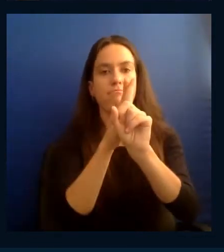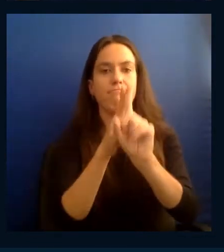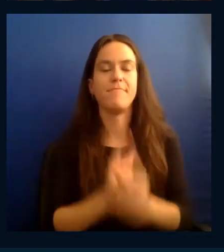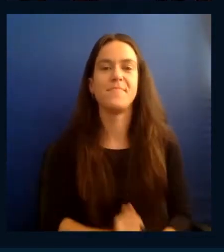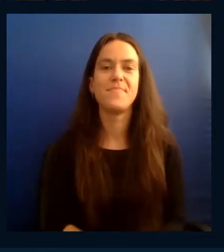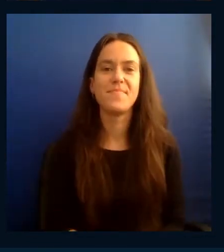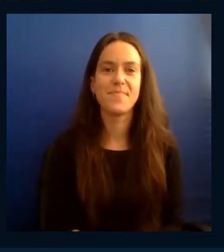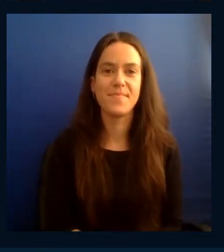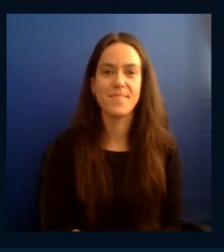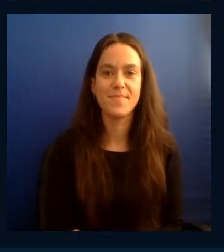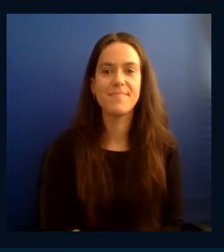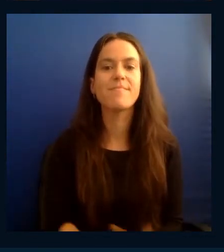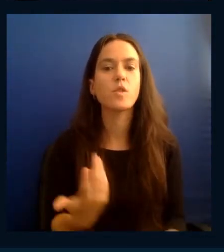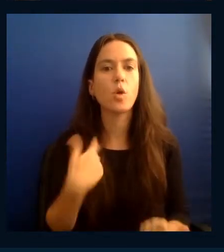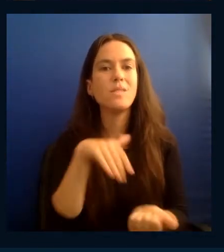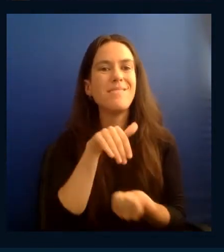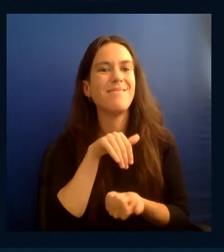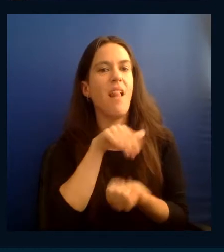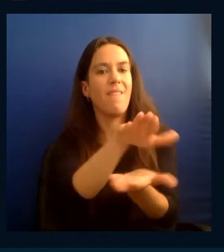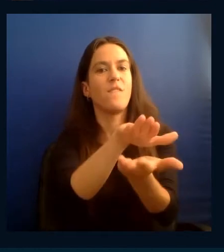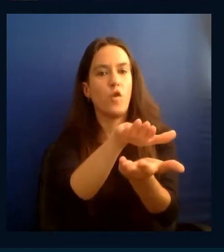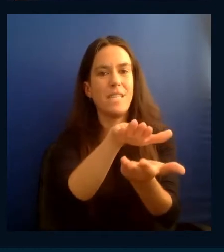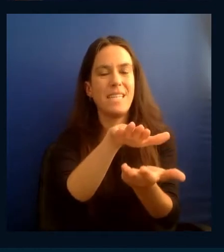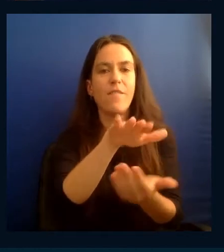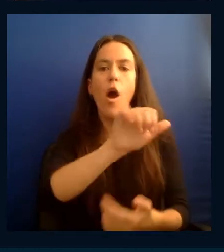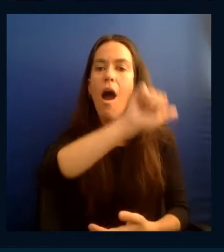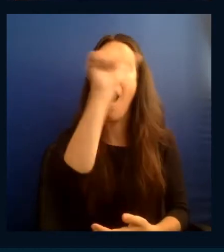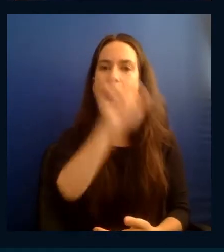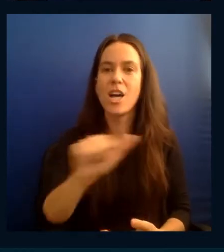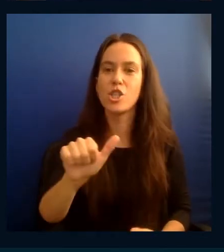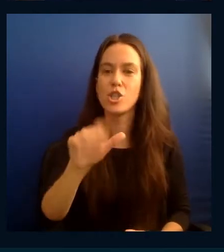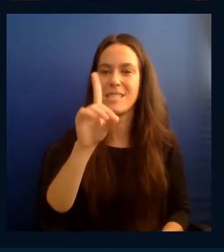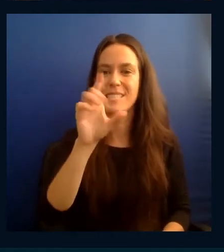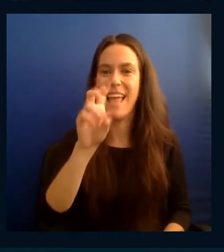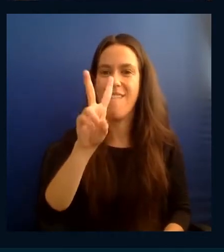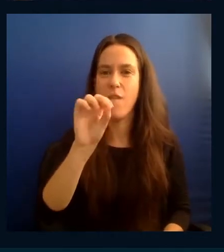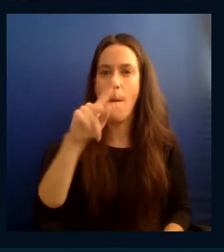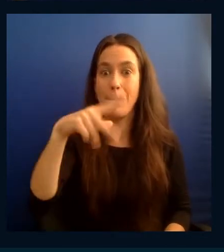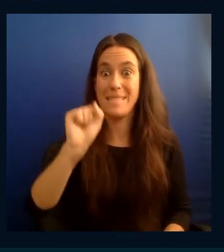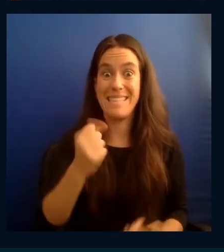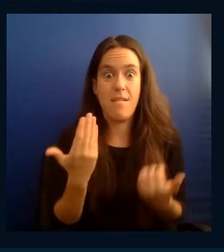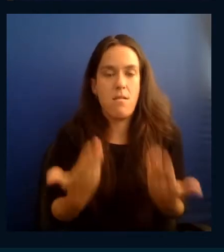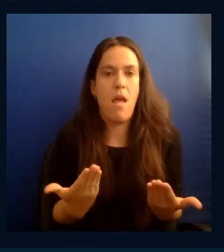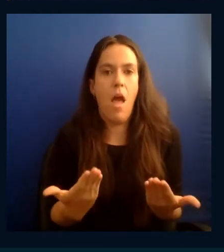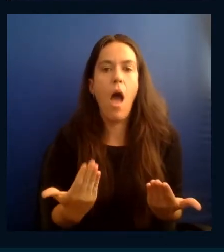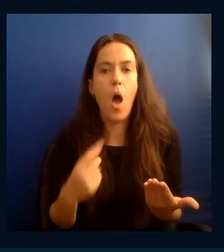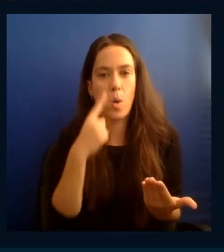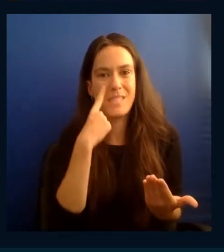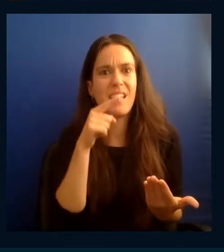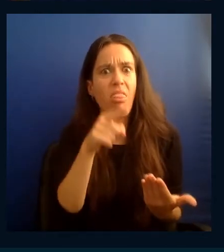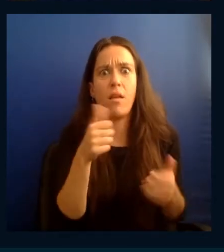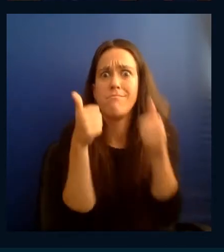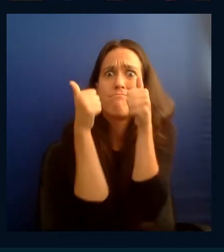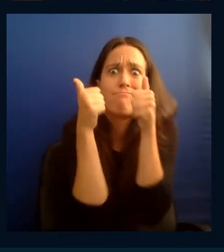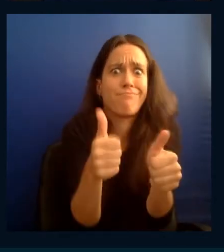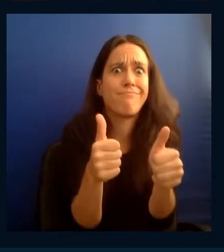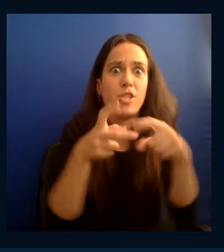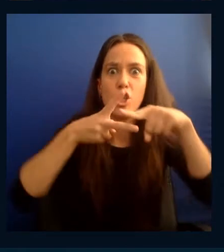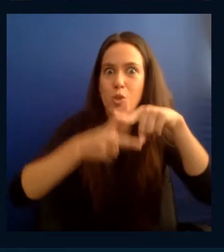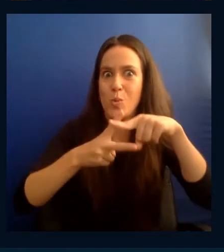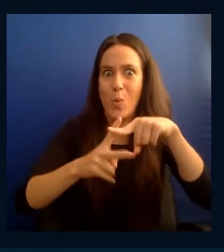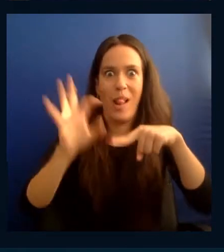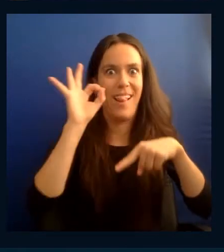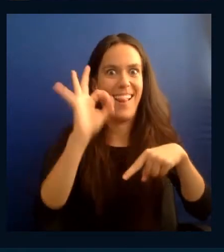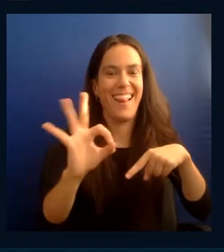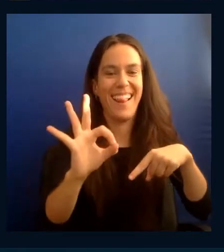So delivery, let's talk about Azure DevOps. This is the tool we're going to focus on today. Now, Azure DevOps is a great, fantastic tool. And the thing I want